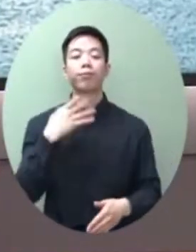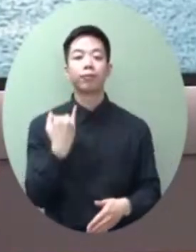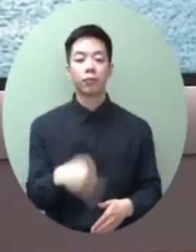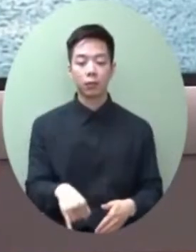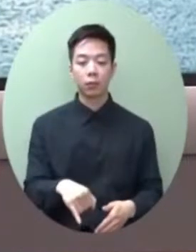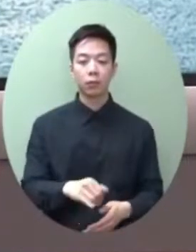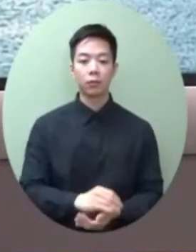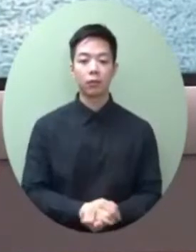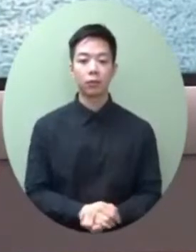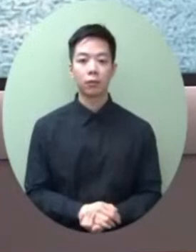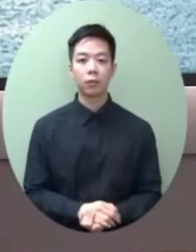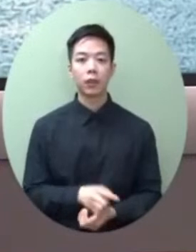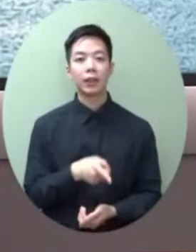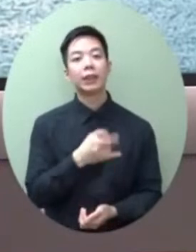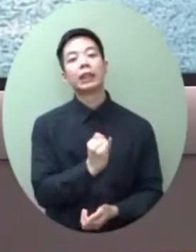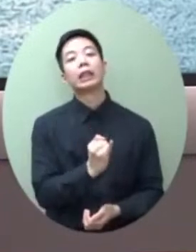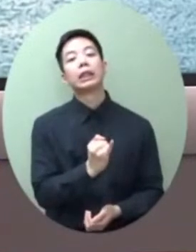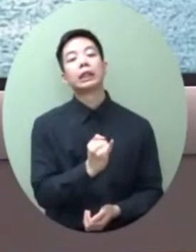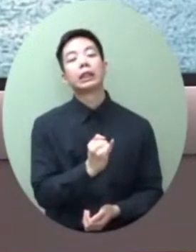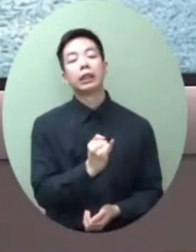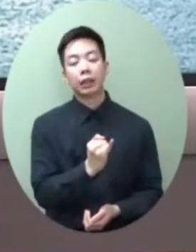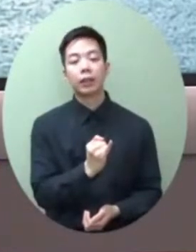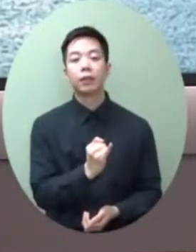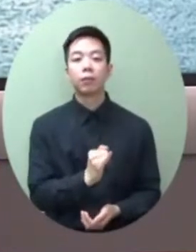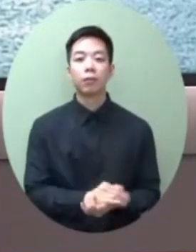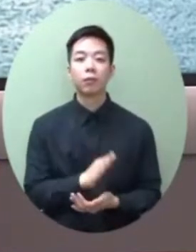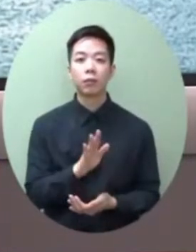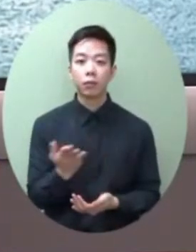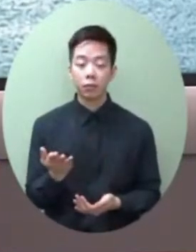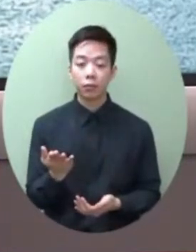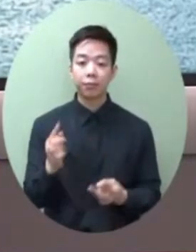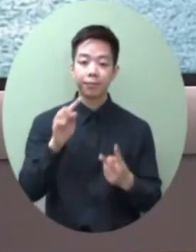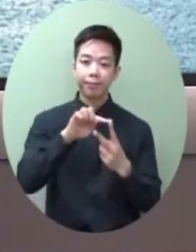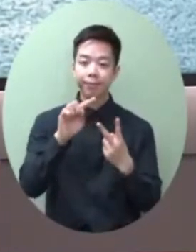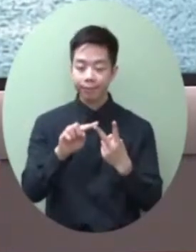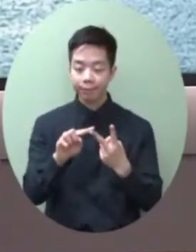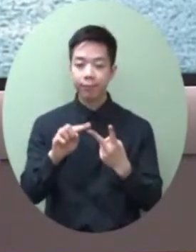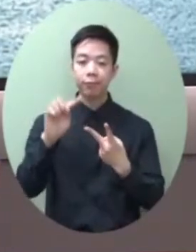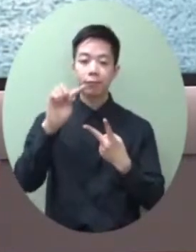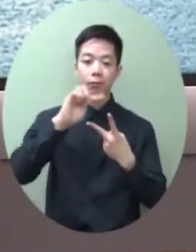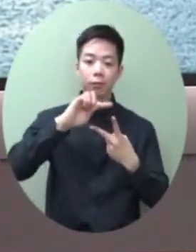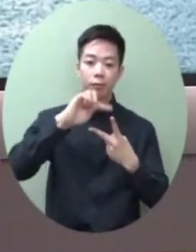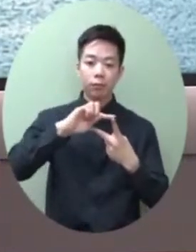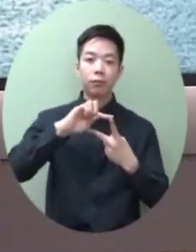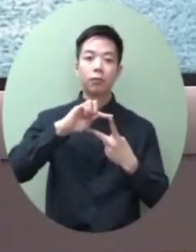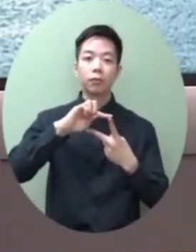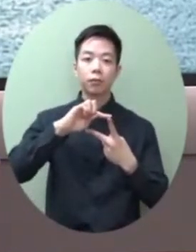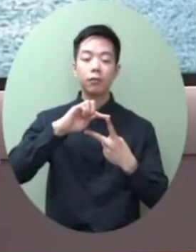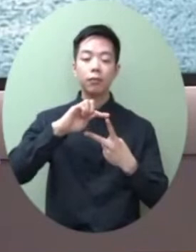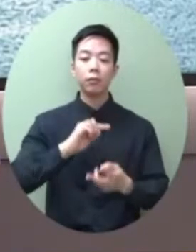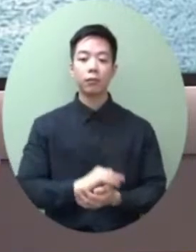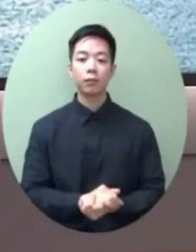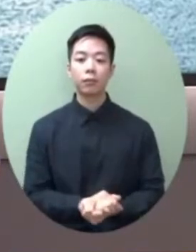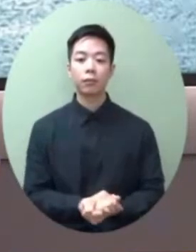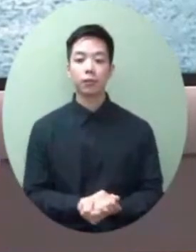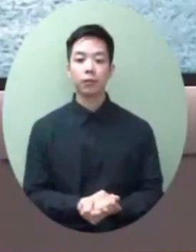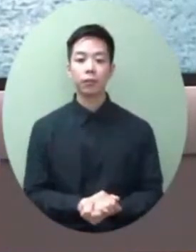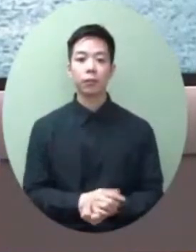of isolation facilities and hospital beds. As I said, this is unsatisfactory. First, we adopt two